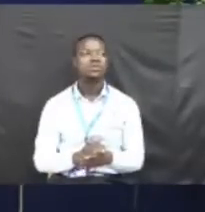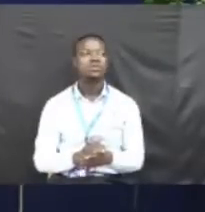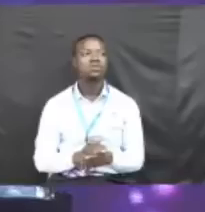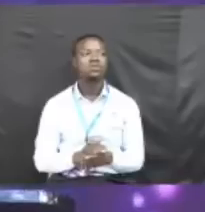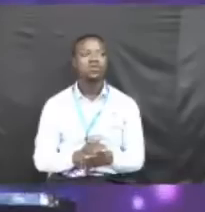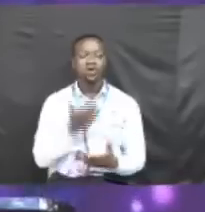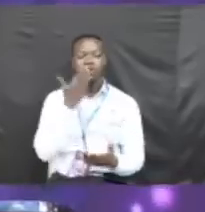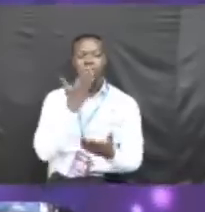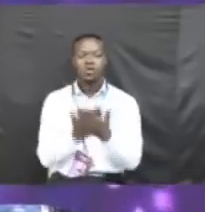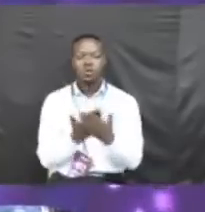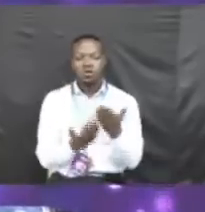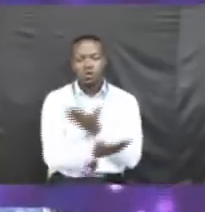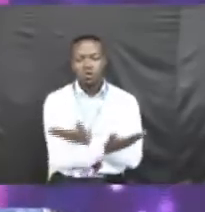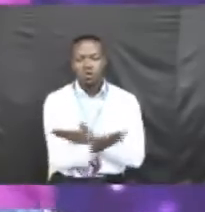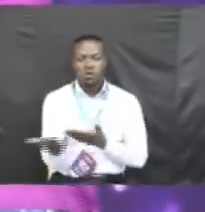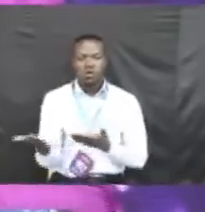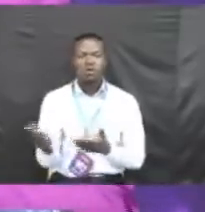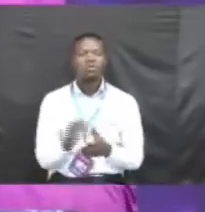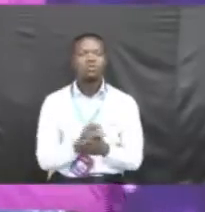Good morning.